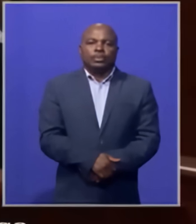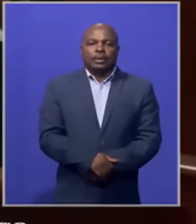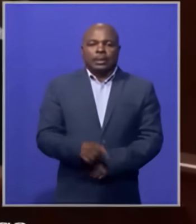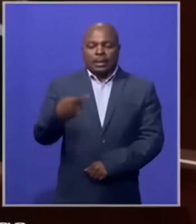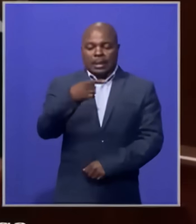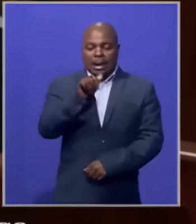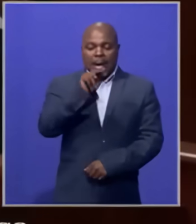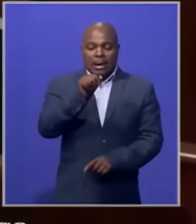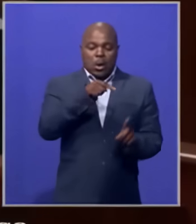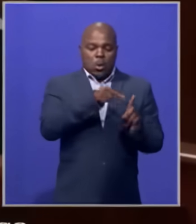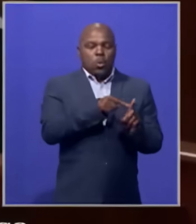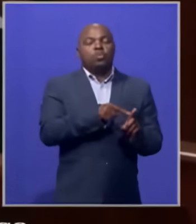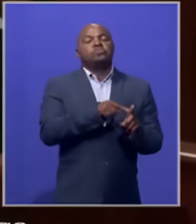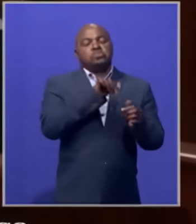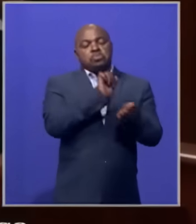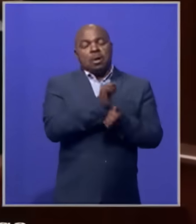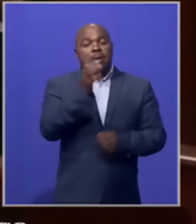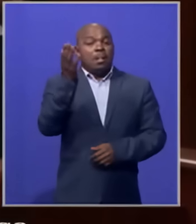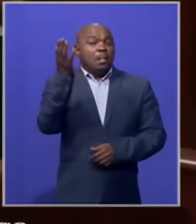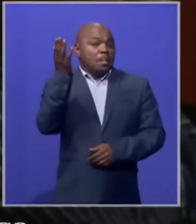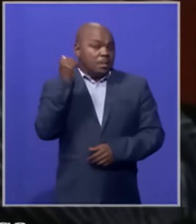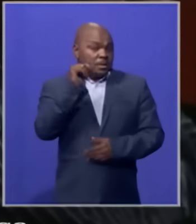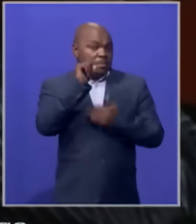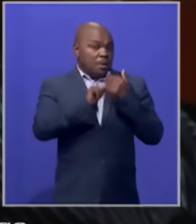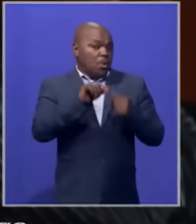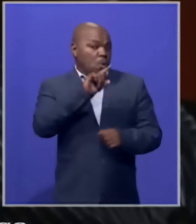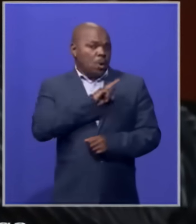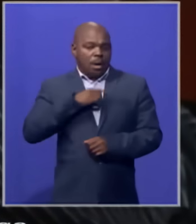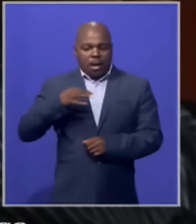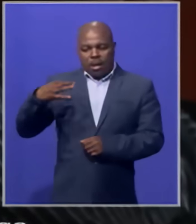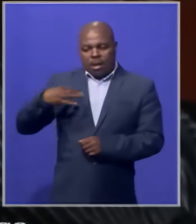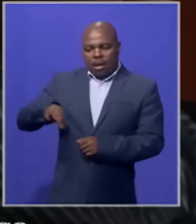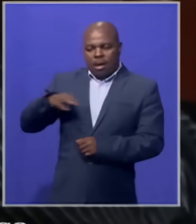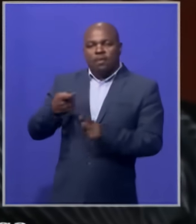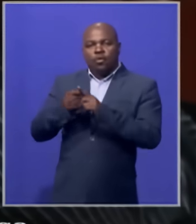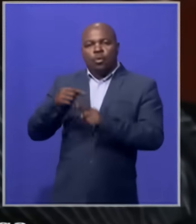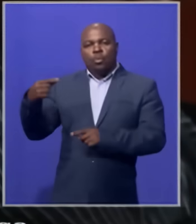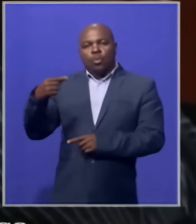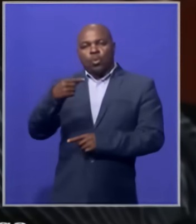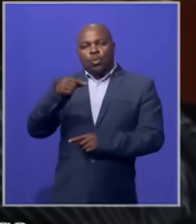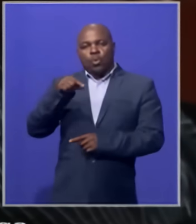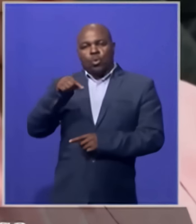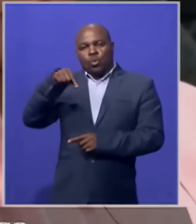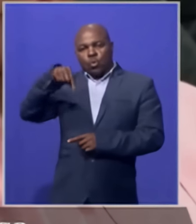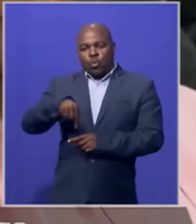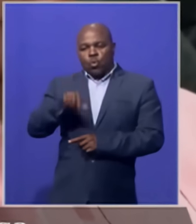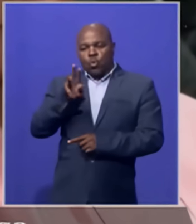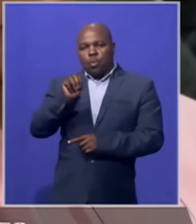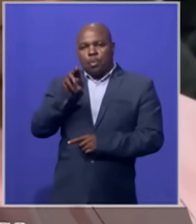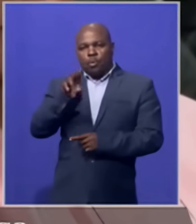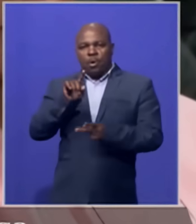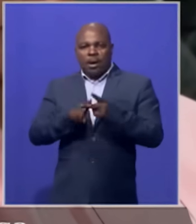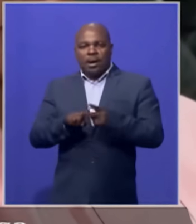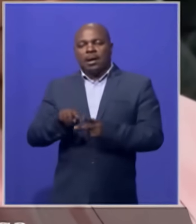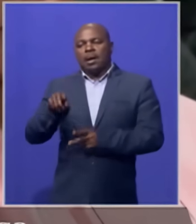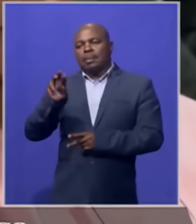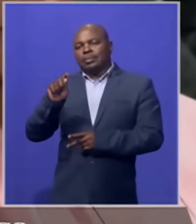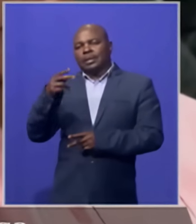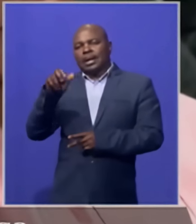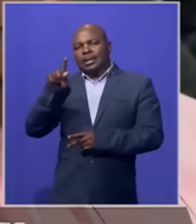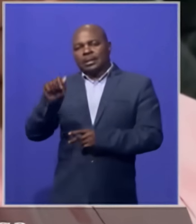Ghana o golegilwe kgweding ya go feta ka ditatofatšo tša go tšhabiša basetsana ba ka Qumbu, Mthatha le Nqeleni go ya ka